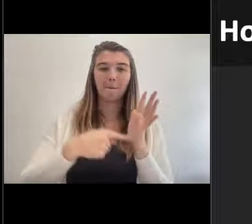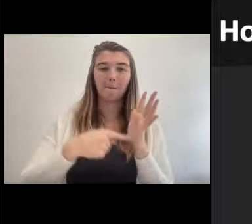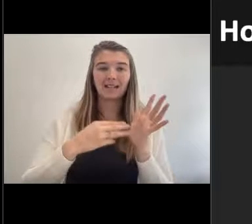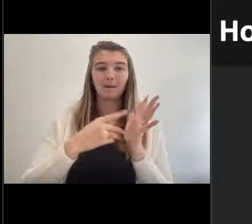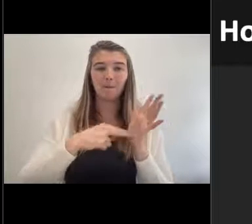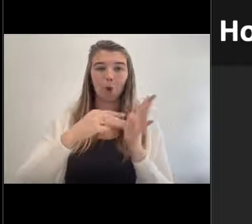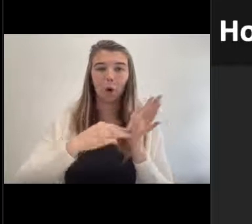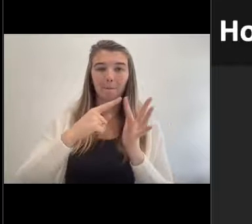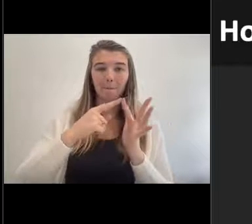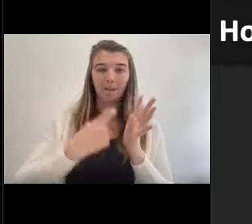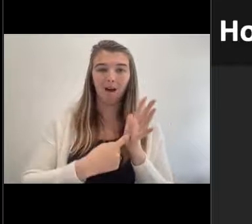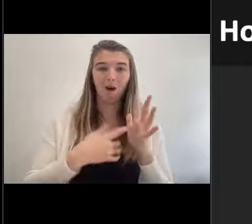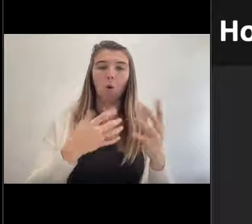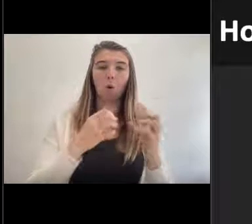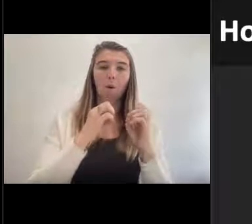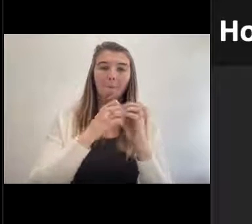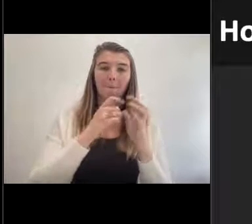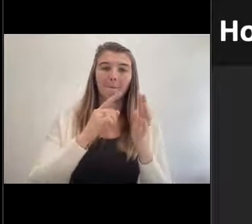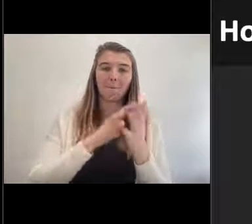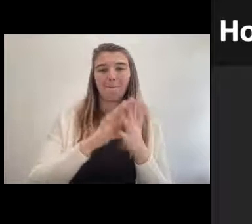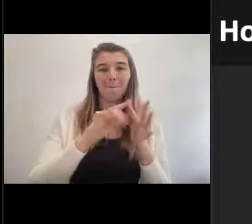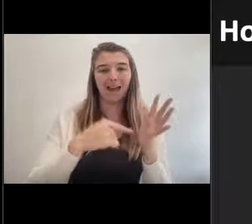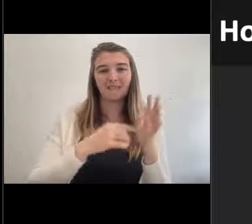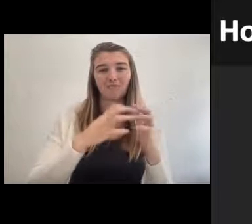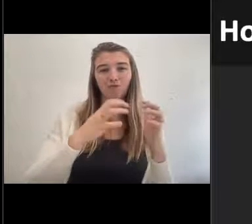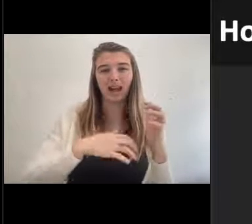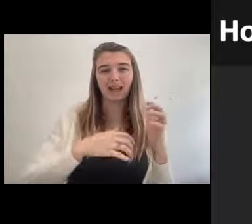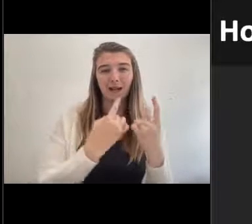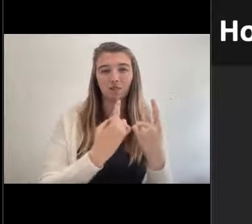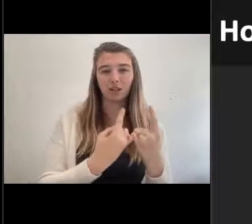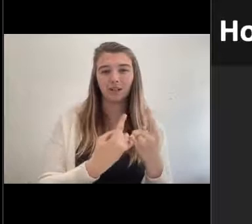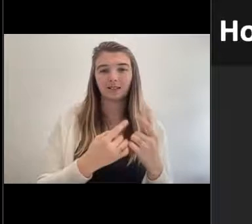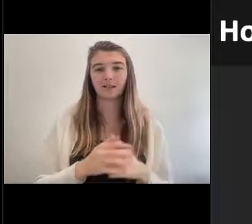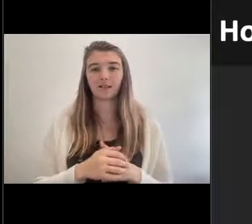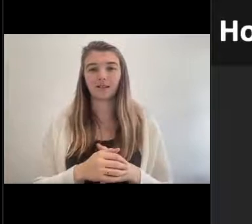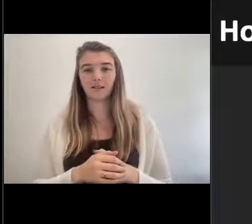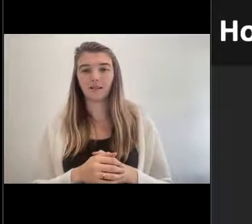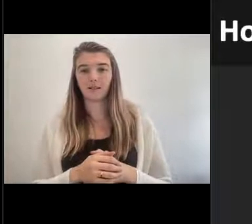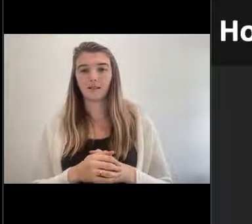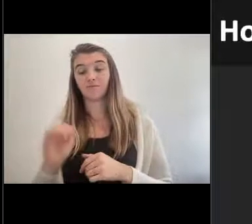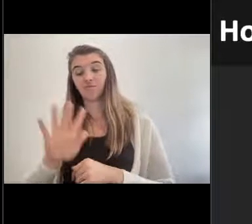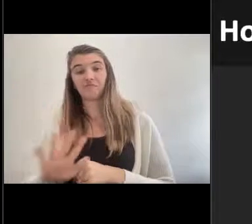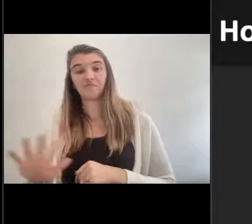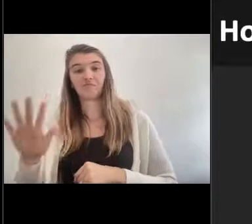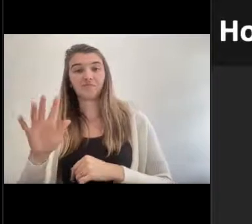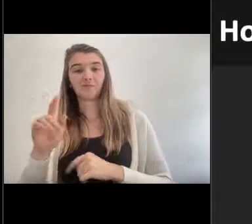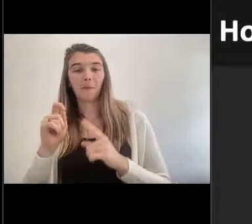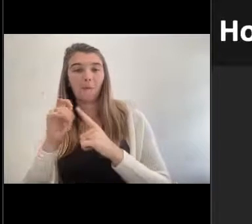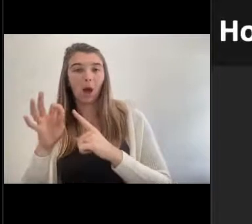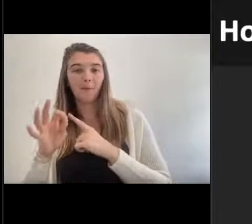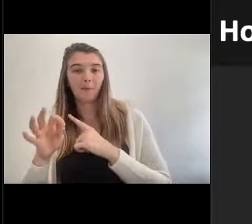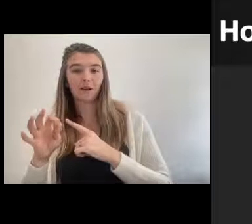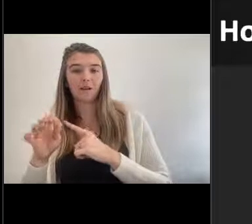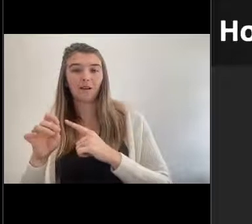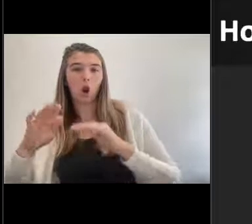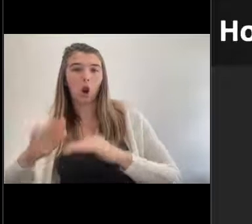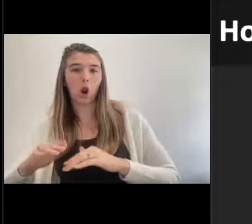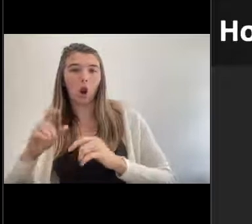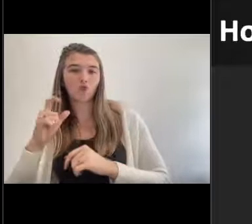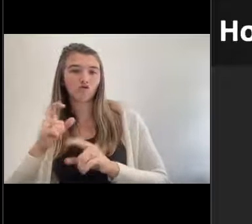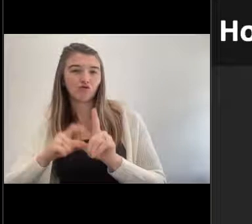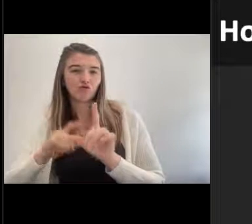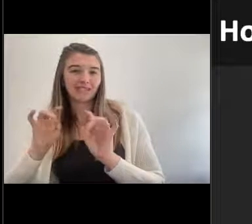product. Here we have the community growing with low crystallinity PET. And then here we have the communities that were growing with other